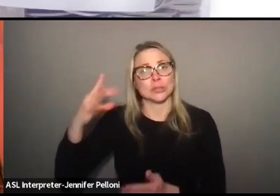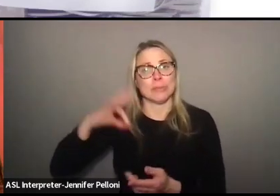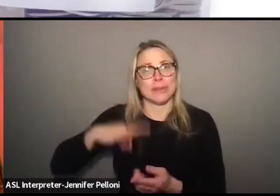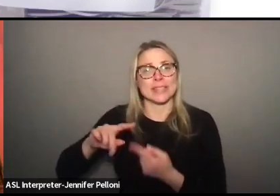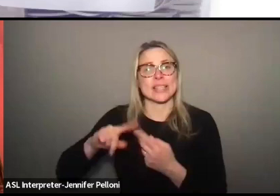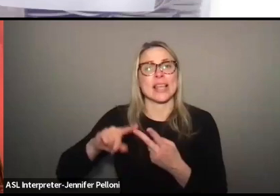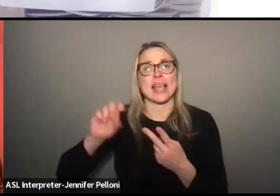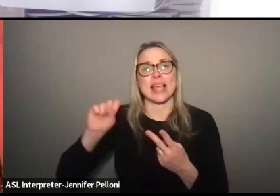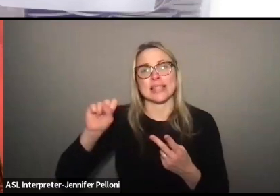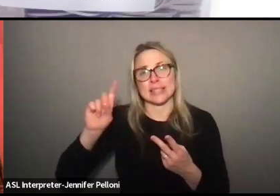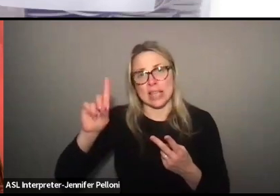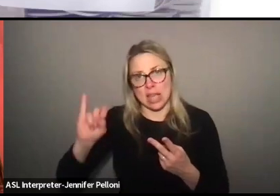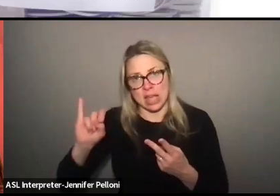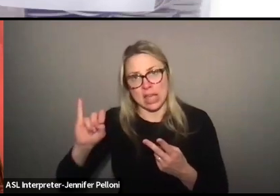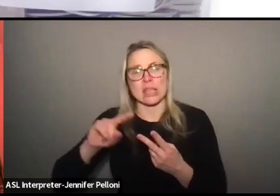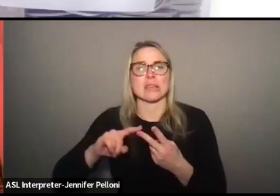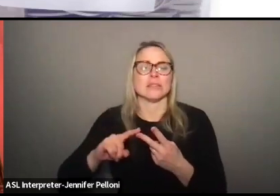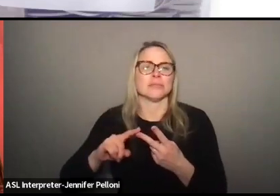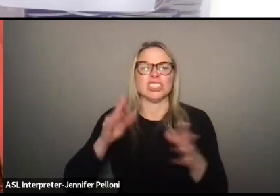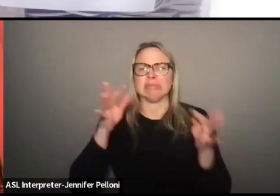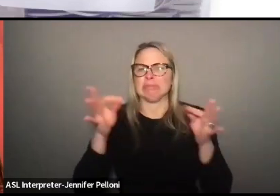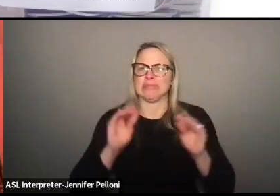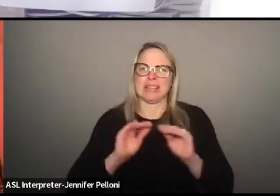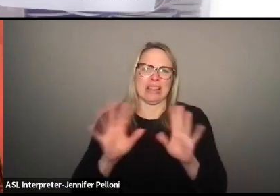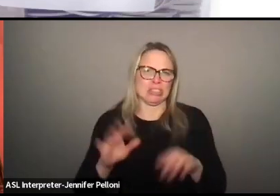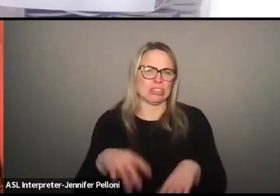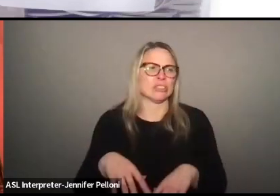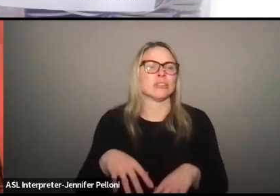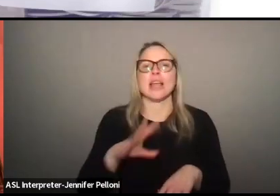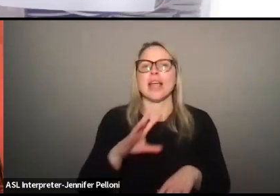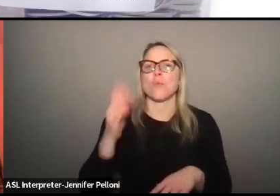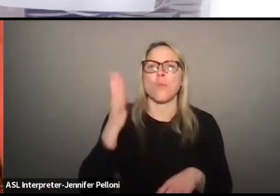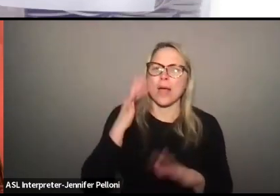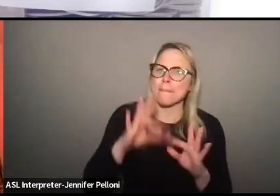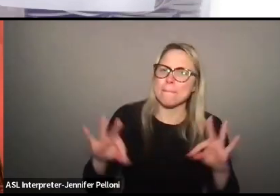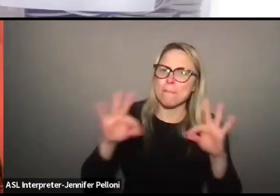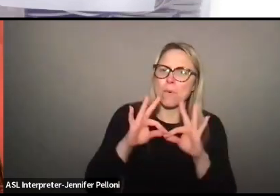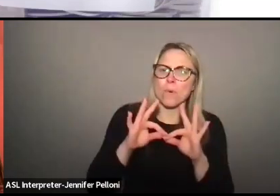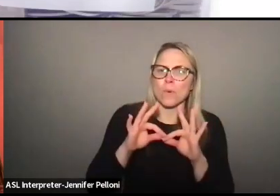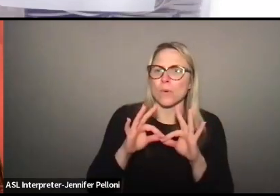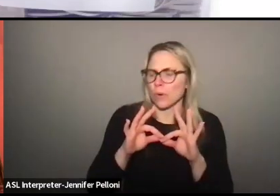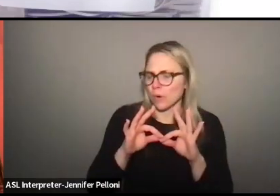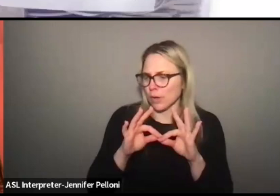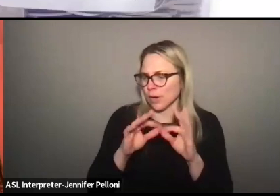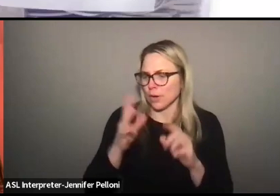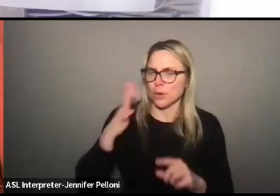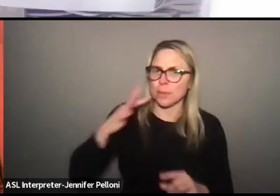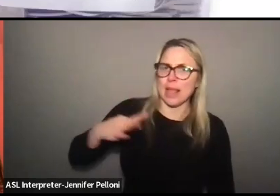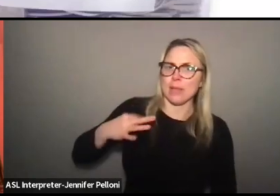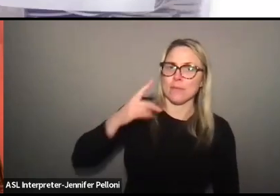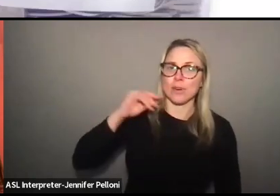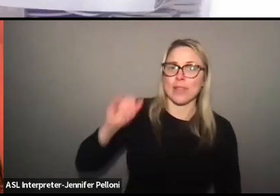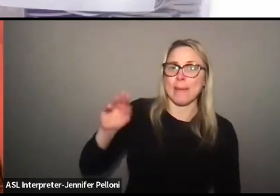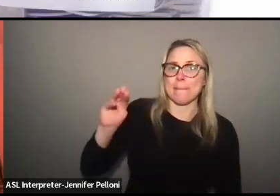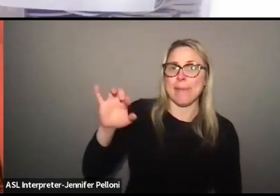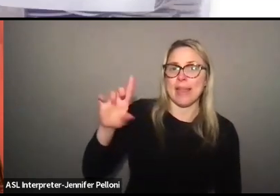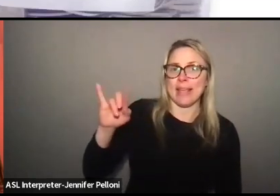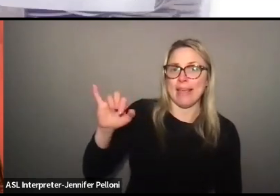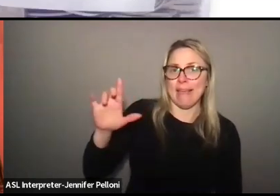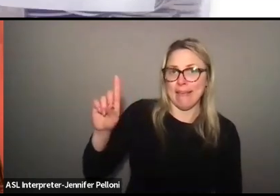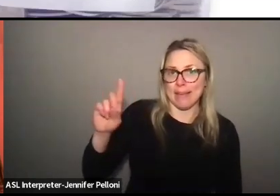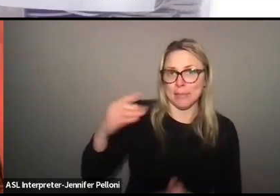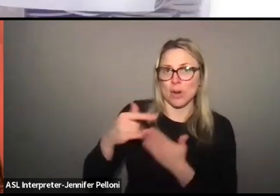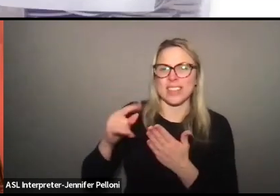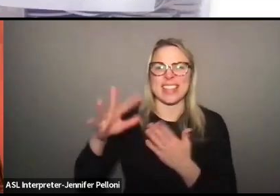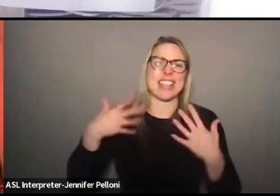the SSDI, as well as the importance of being eligible for that Medicaid piece, which is the